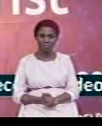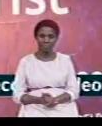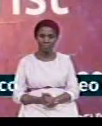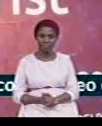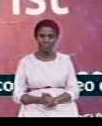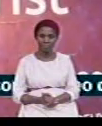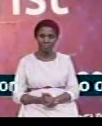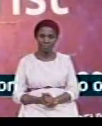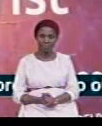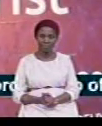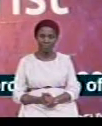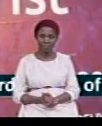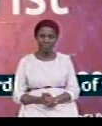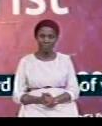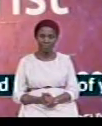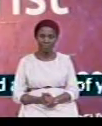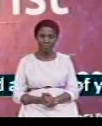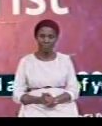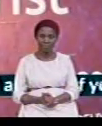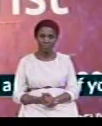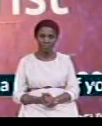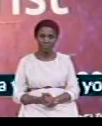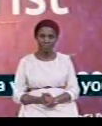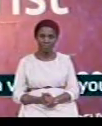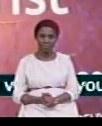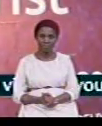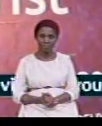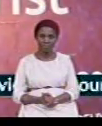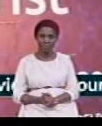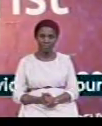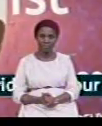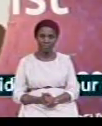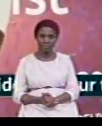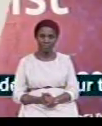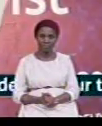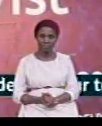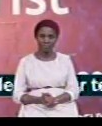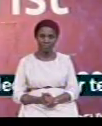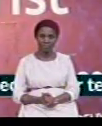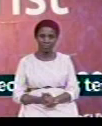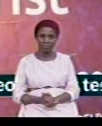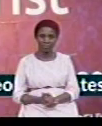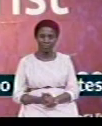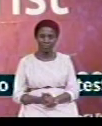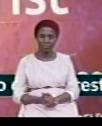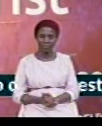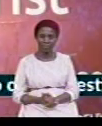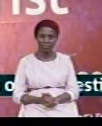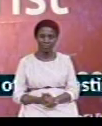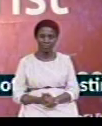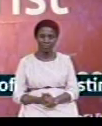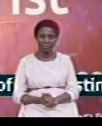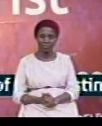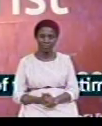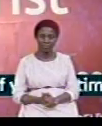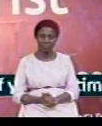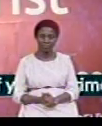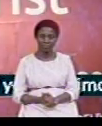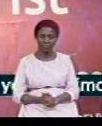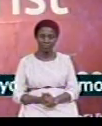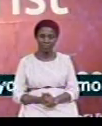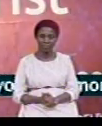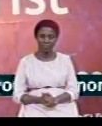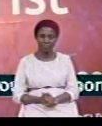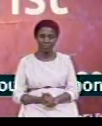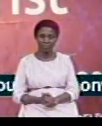hene se me numa dro bi menses bakra obi e hu we ne de di kan rade aya ma me afen so lockdown ni mu